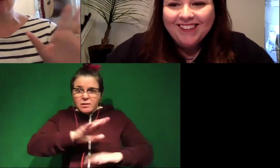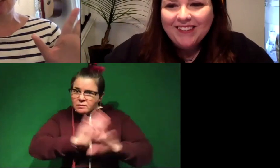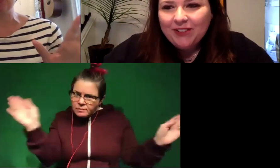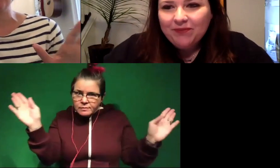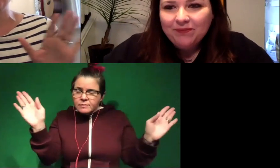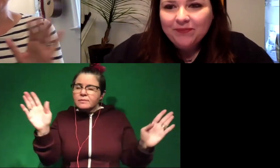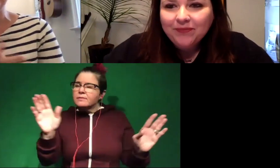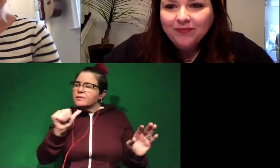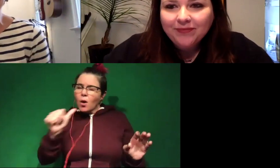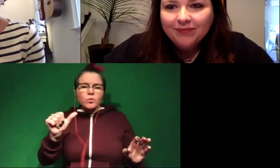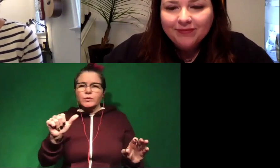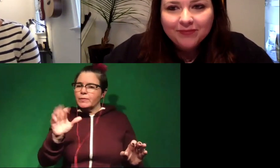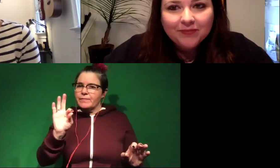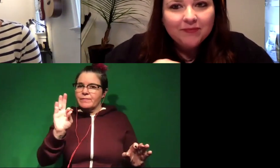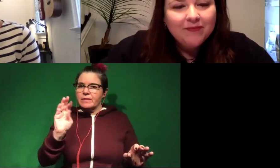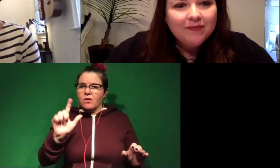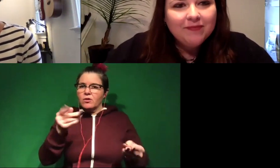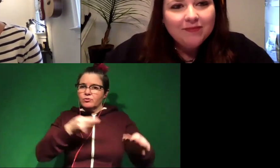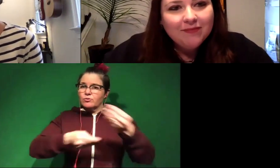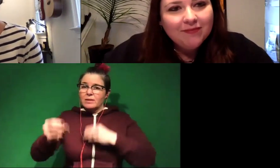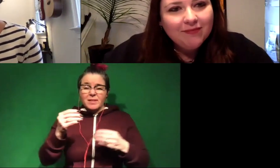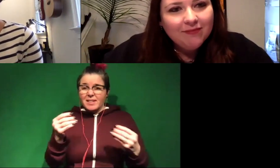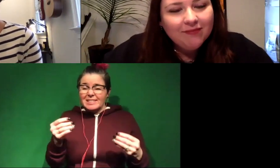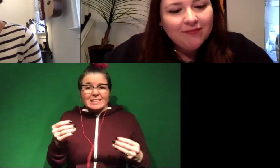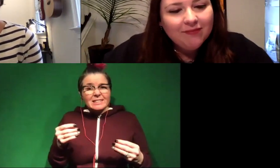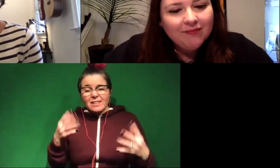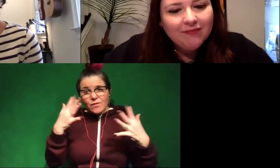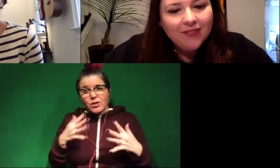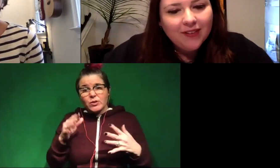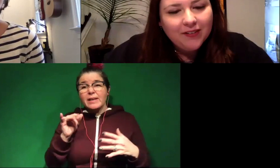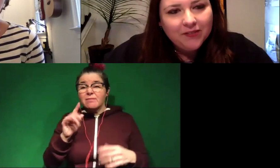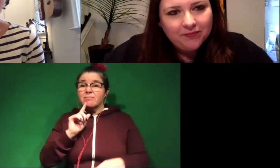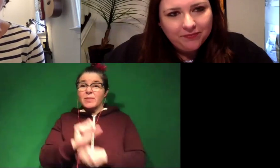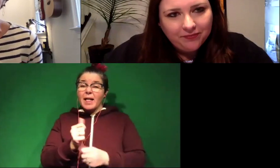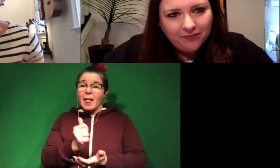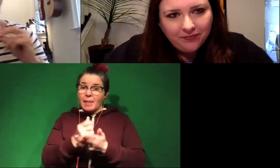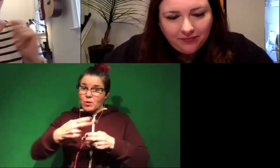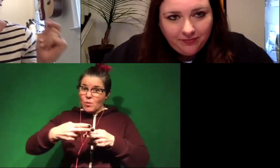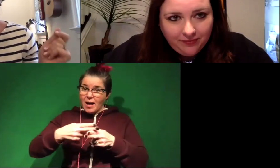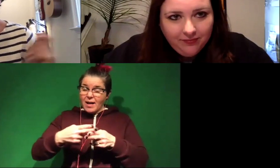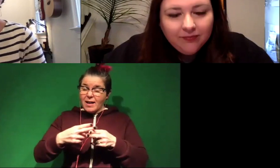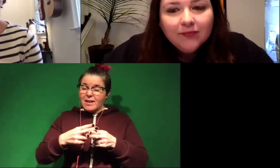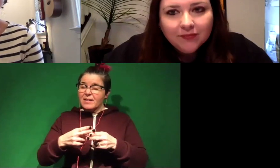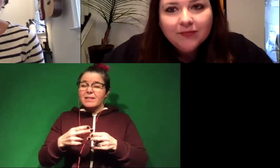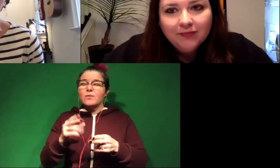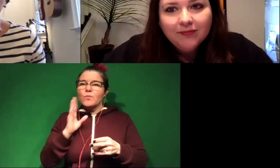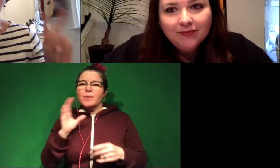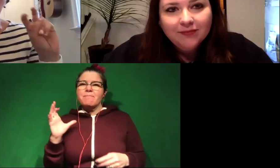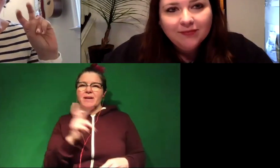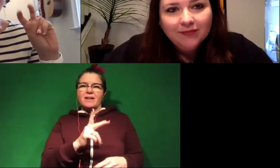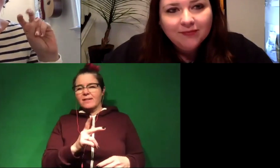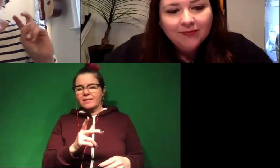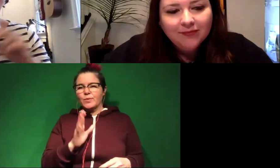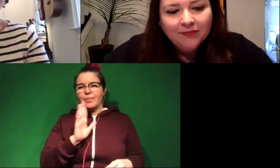Don't do fecal transplants. Unfortunately, even if they did help for a little while, people go right back to their own